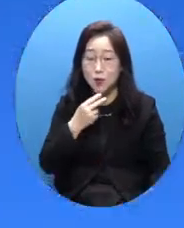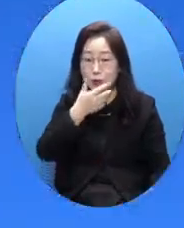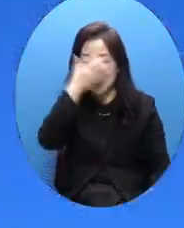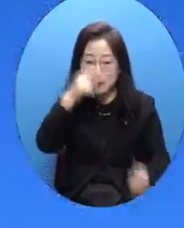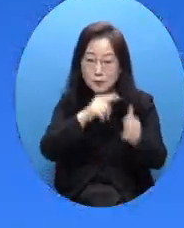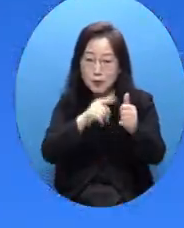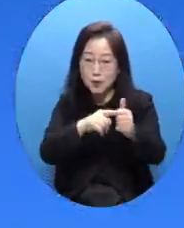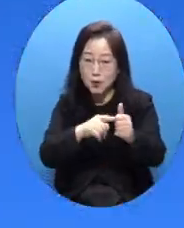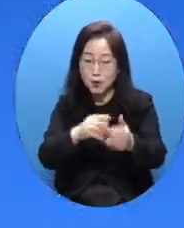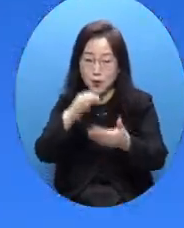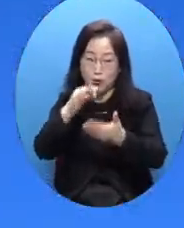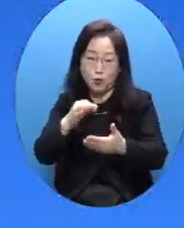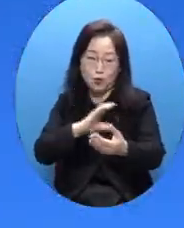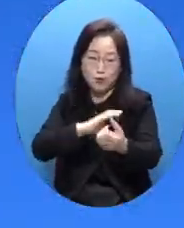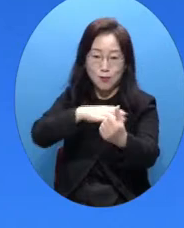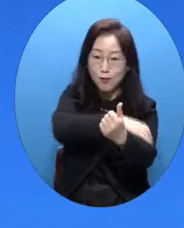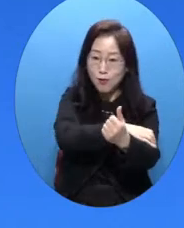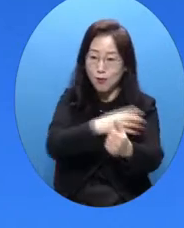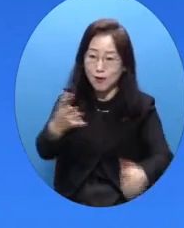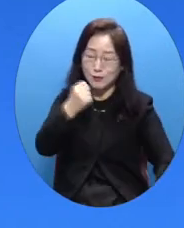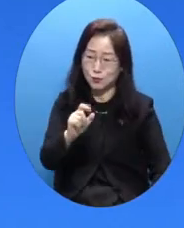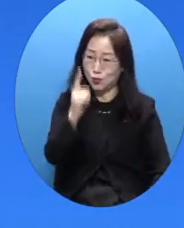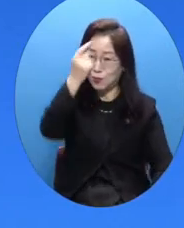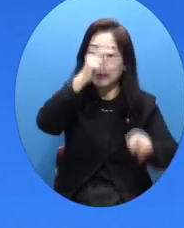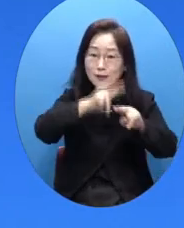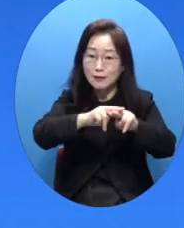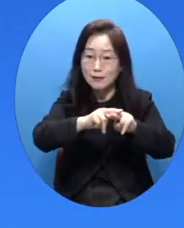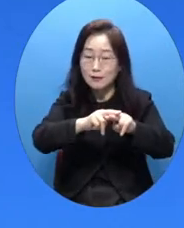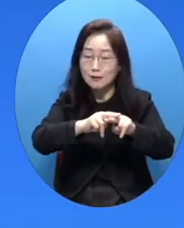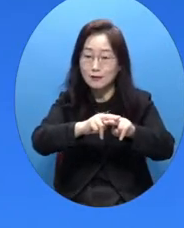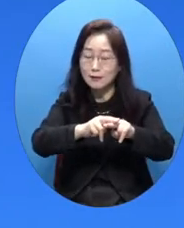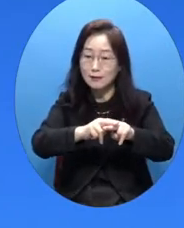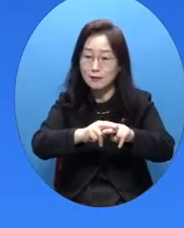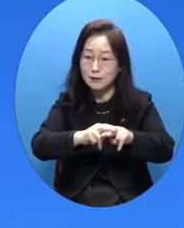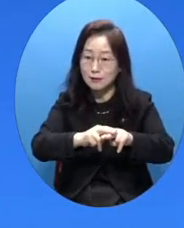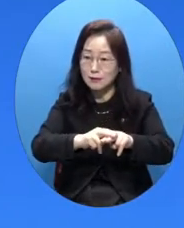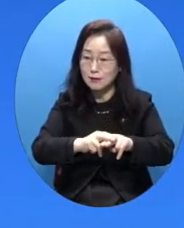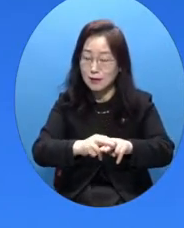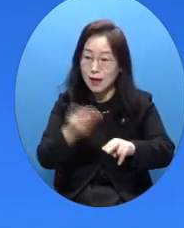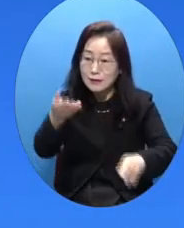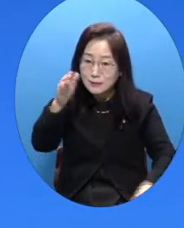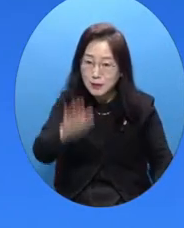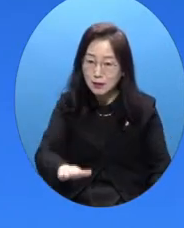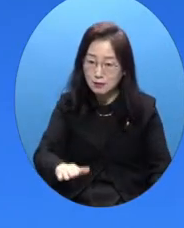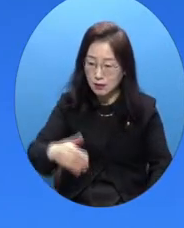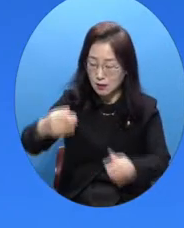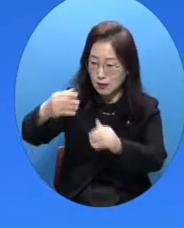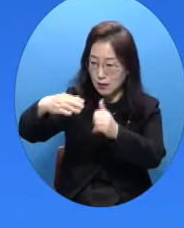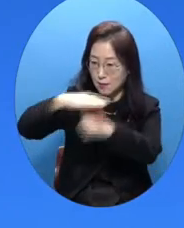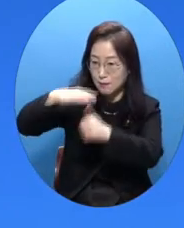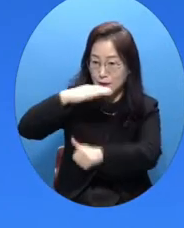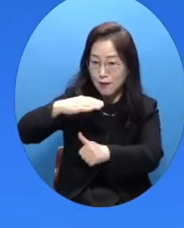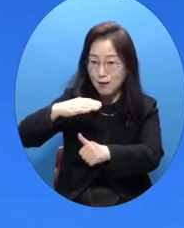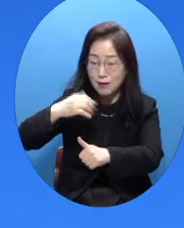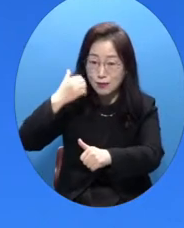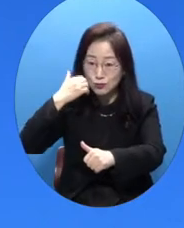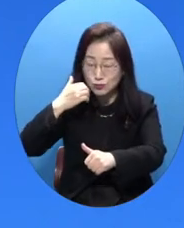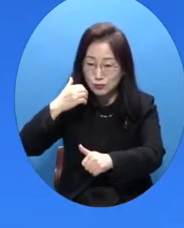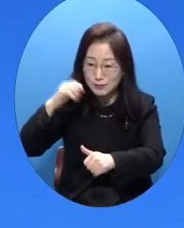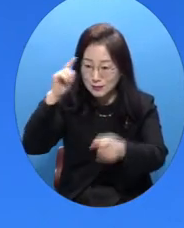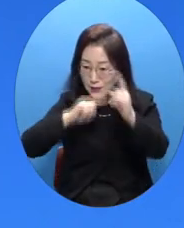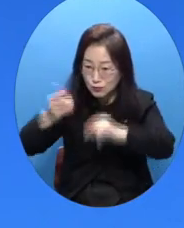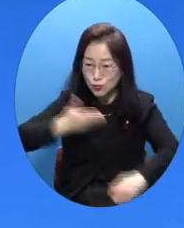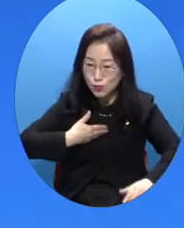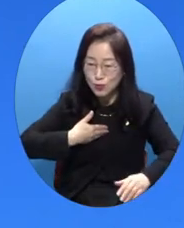in his high positionable wealth and power just forgave without punishing those who harmed him and